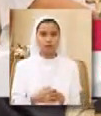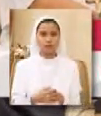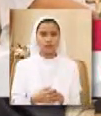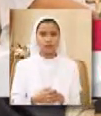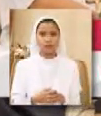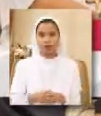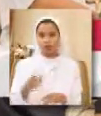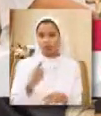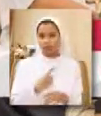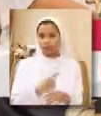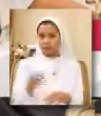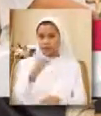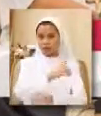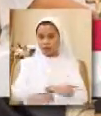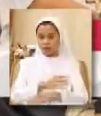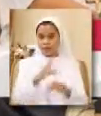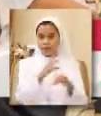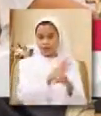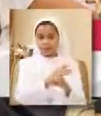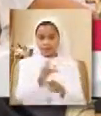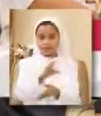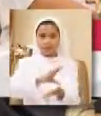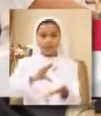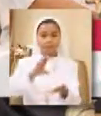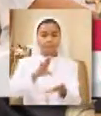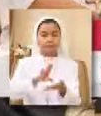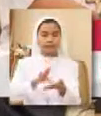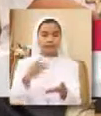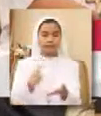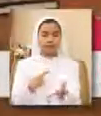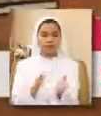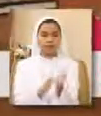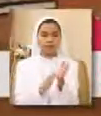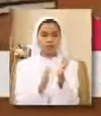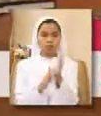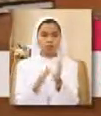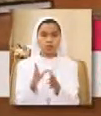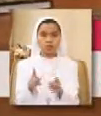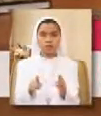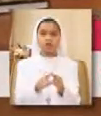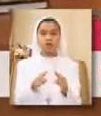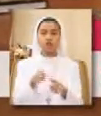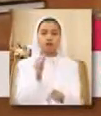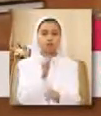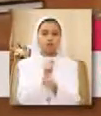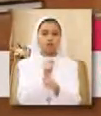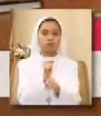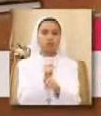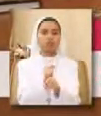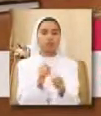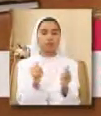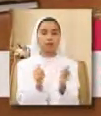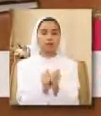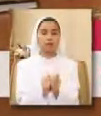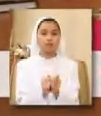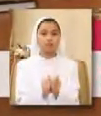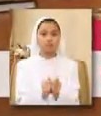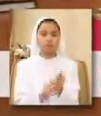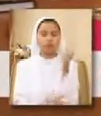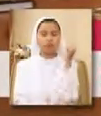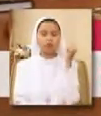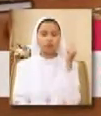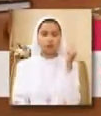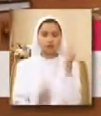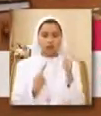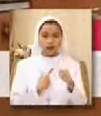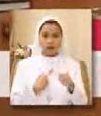daycare center and a little school there. And we have apostolates for the poor. But you also have sisters